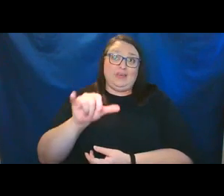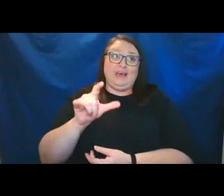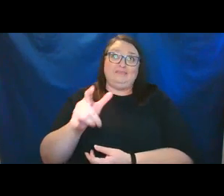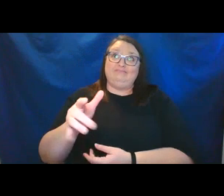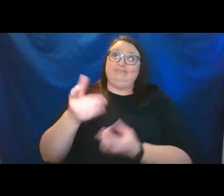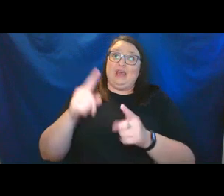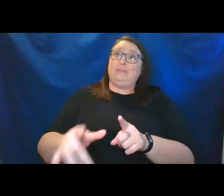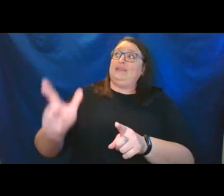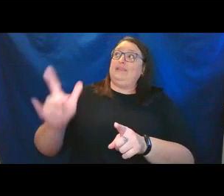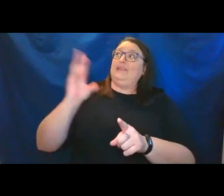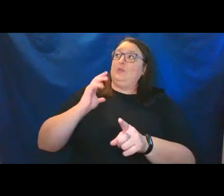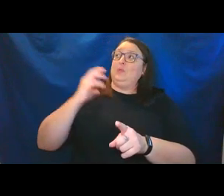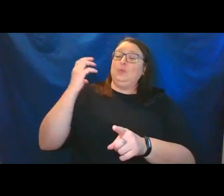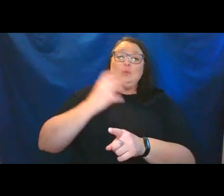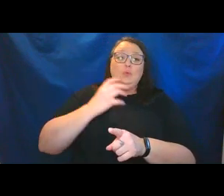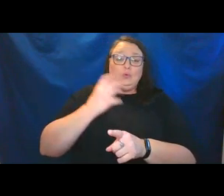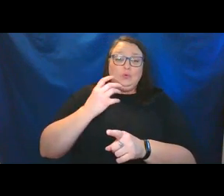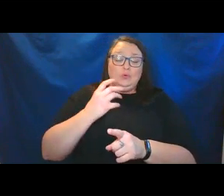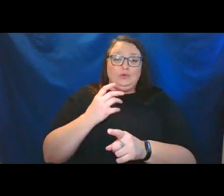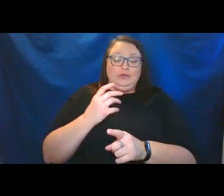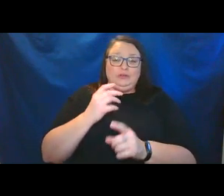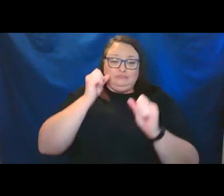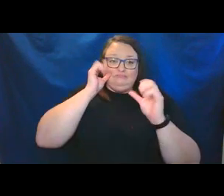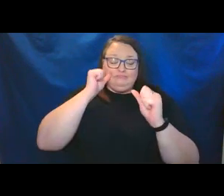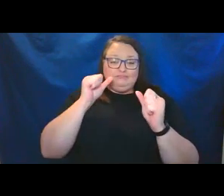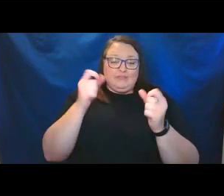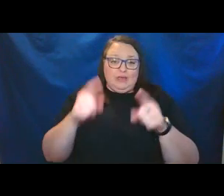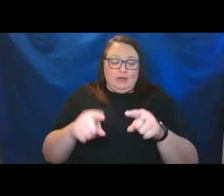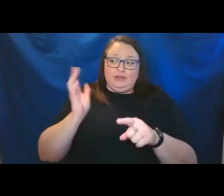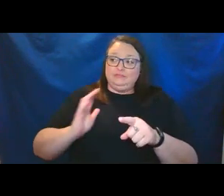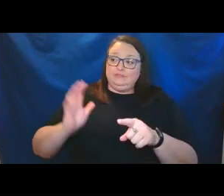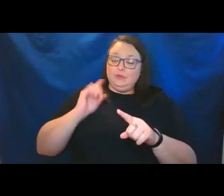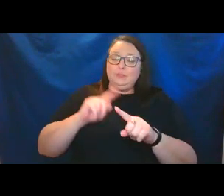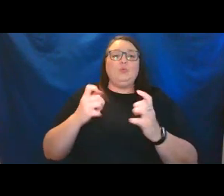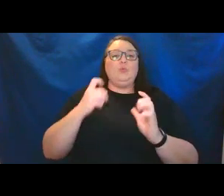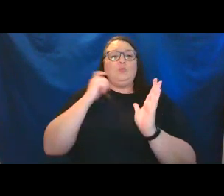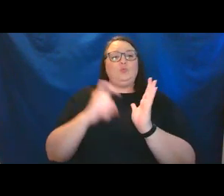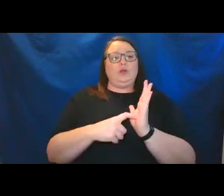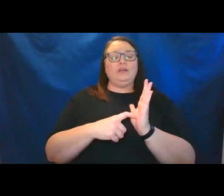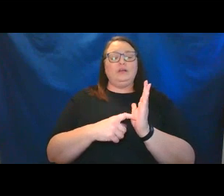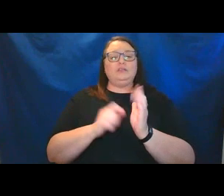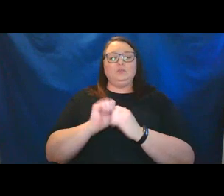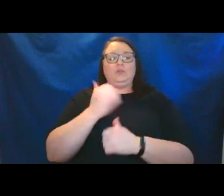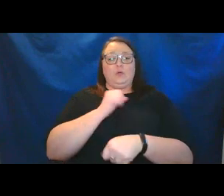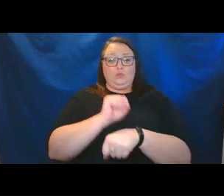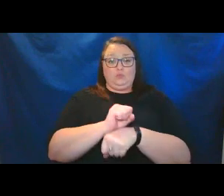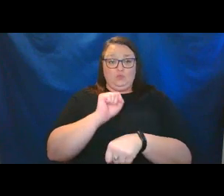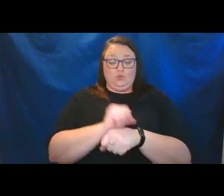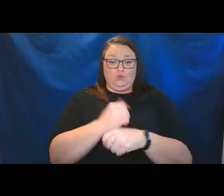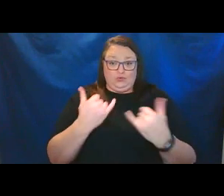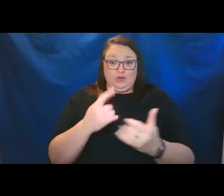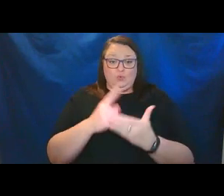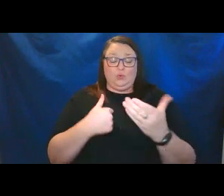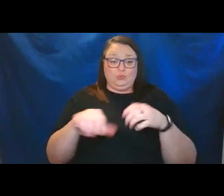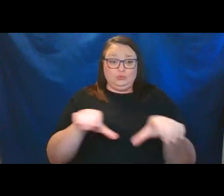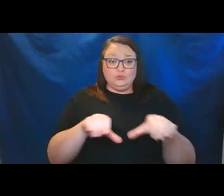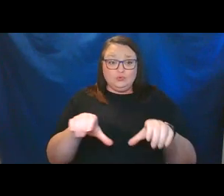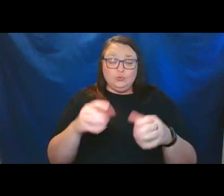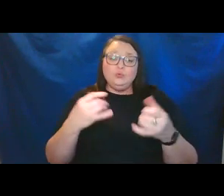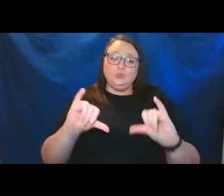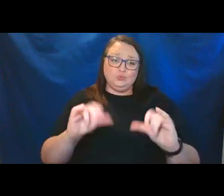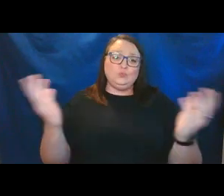It's still, it recognizes, we want to recognize that in our work now and what we're doing today, and that we are still here. And I'll